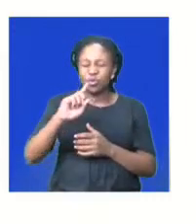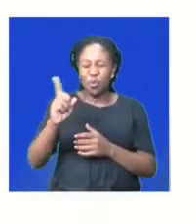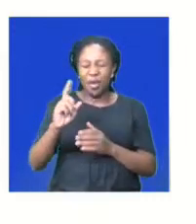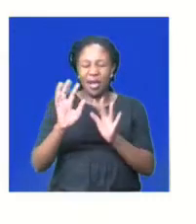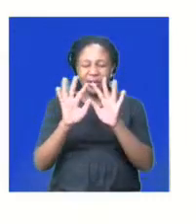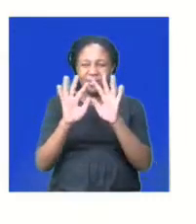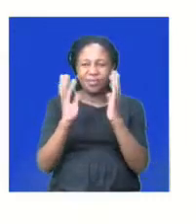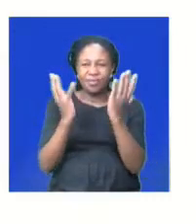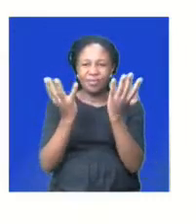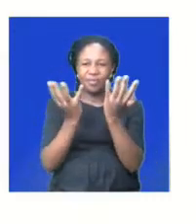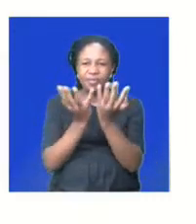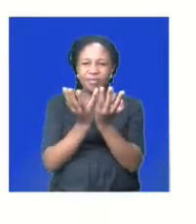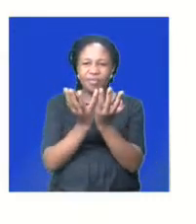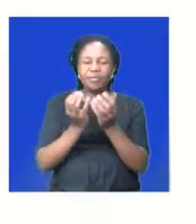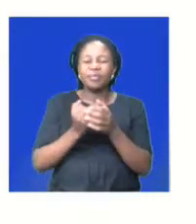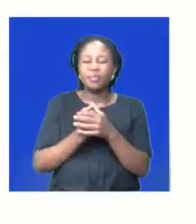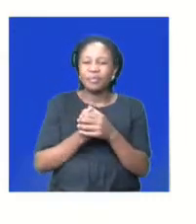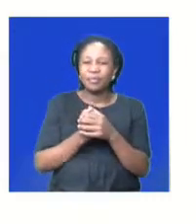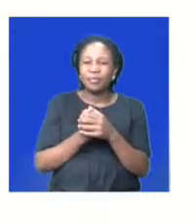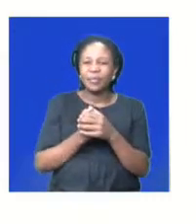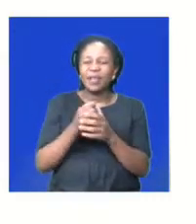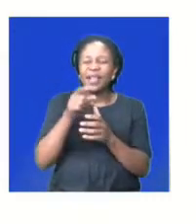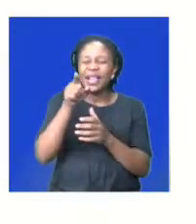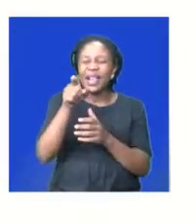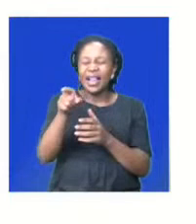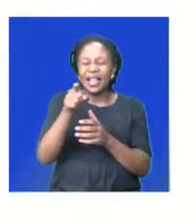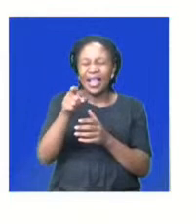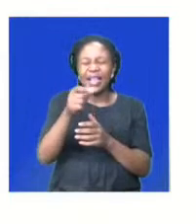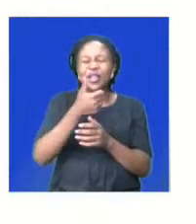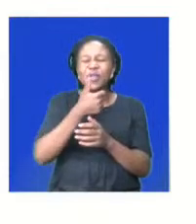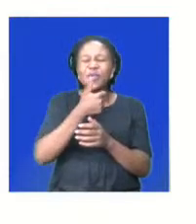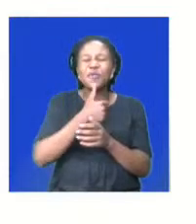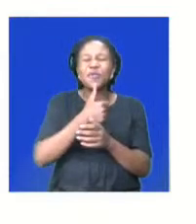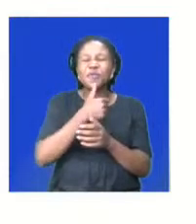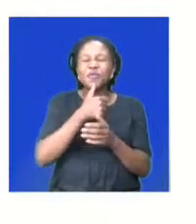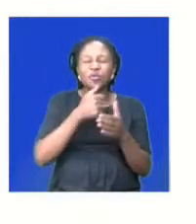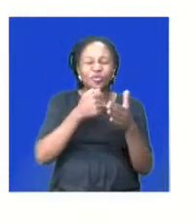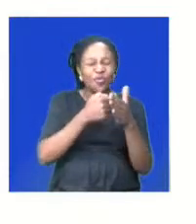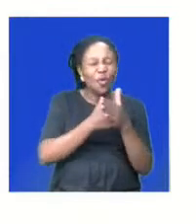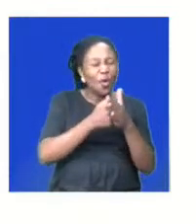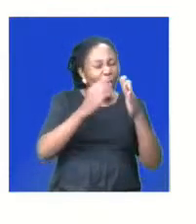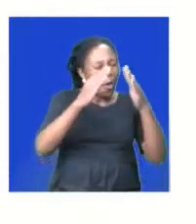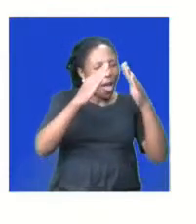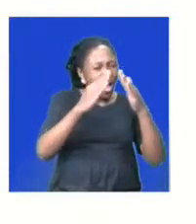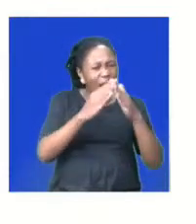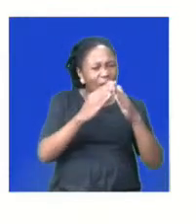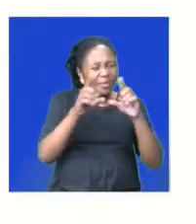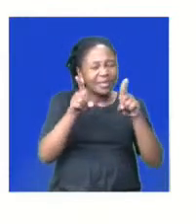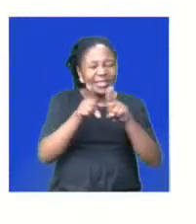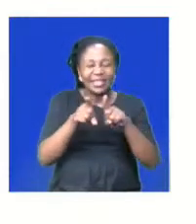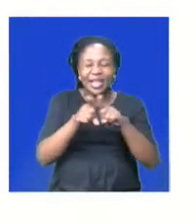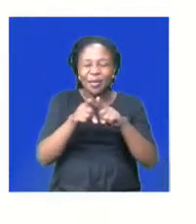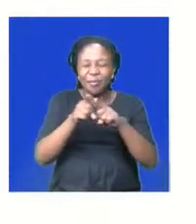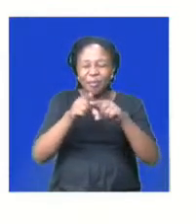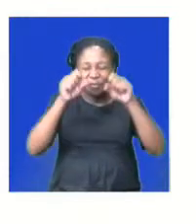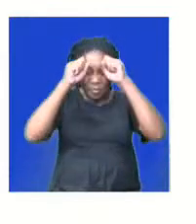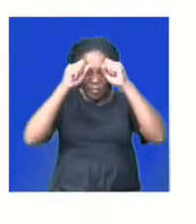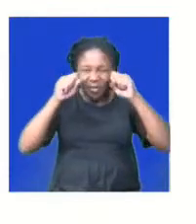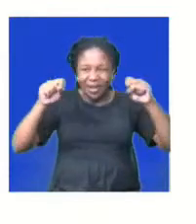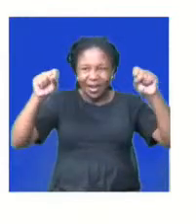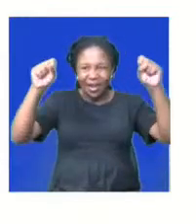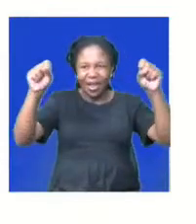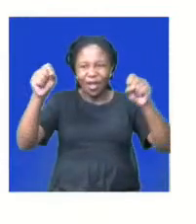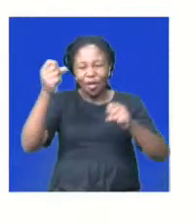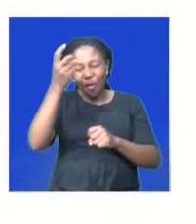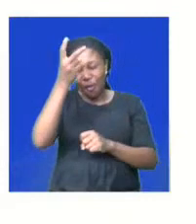A kraal is a house or a shelter for cows, goats, and